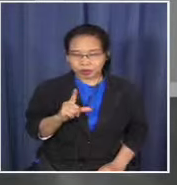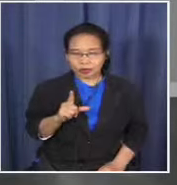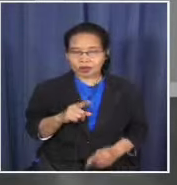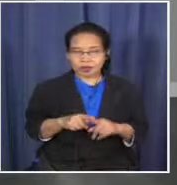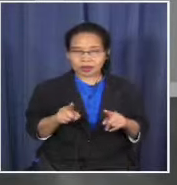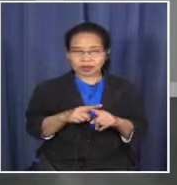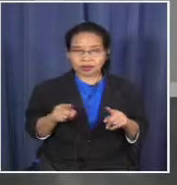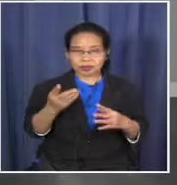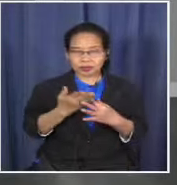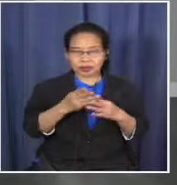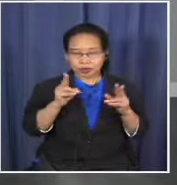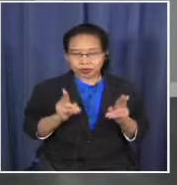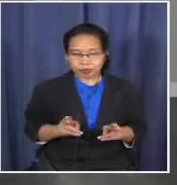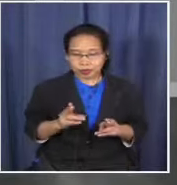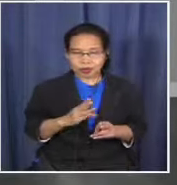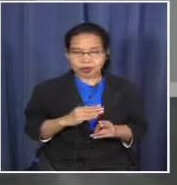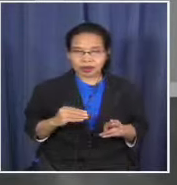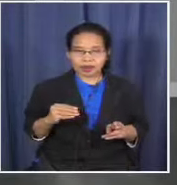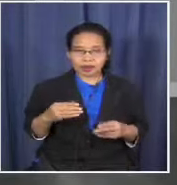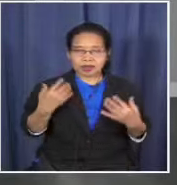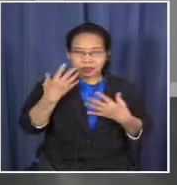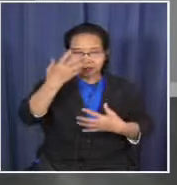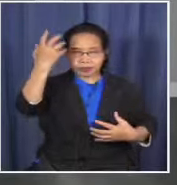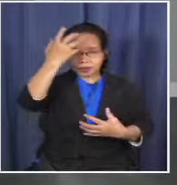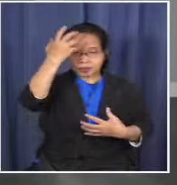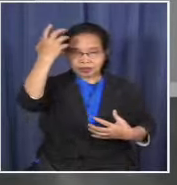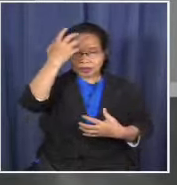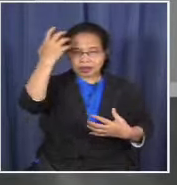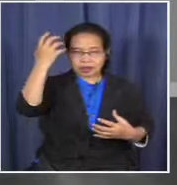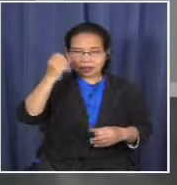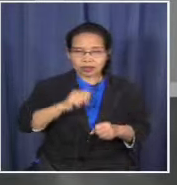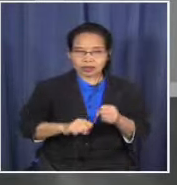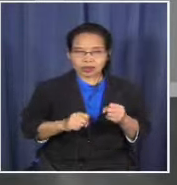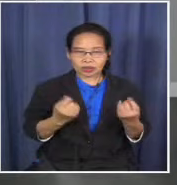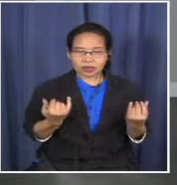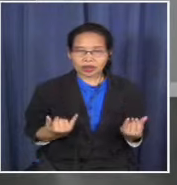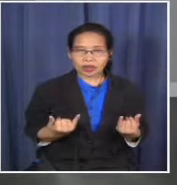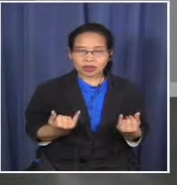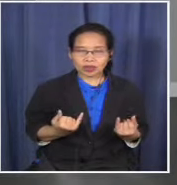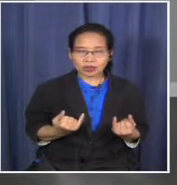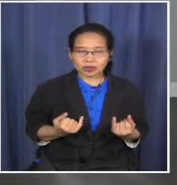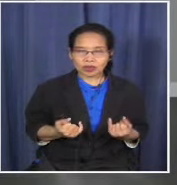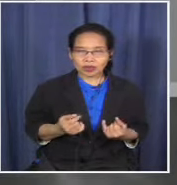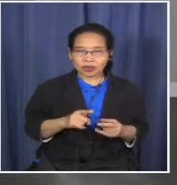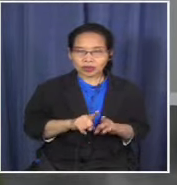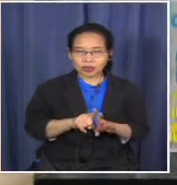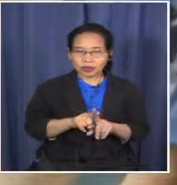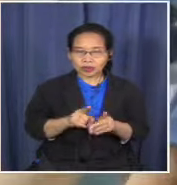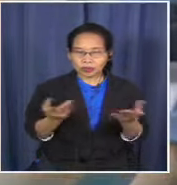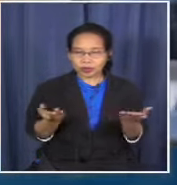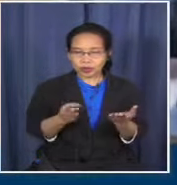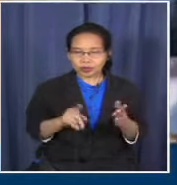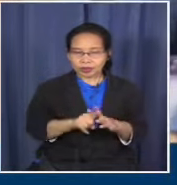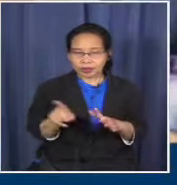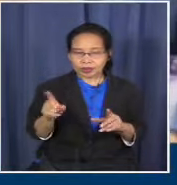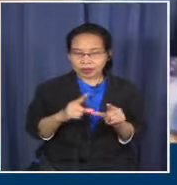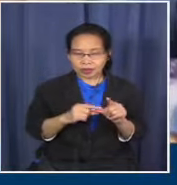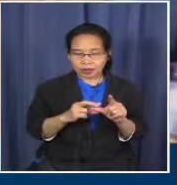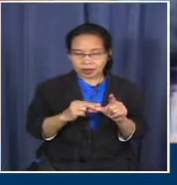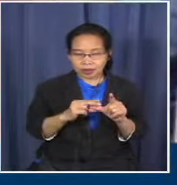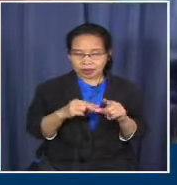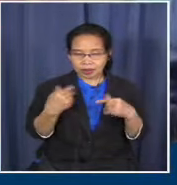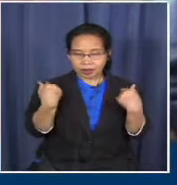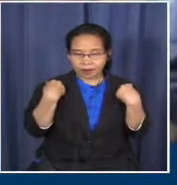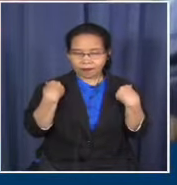contained in the two chromosomal differences between humans and chimpanzees. So where's your missing link?